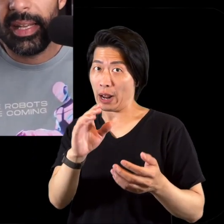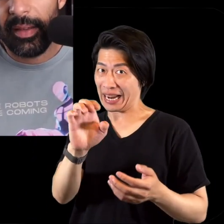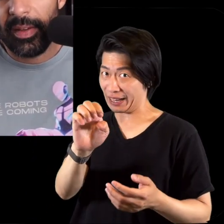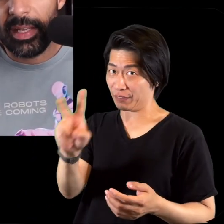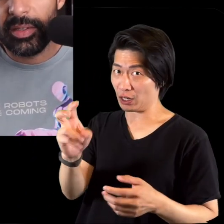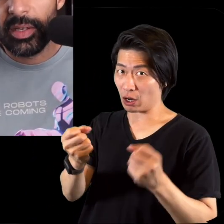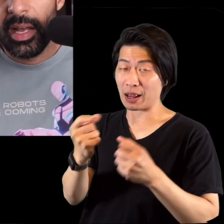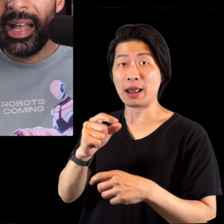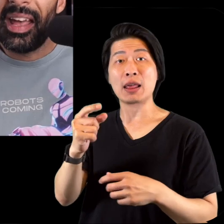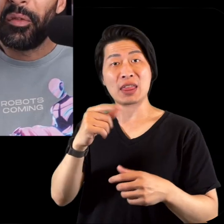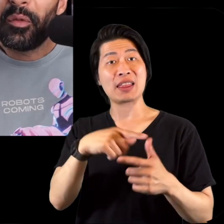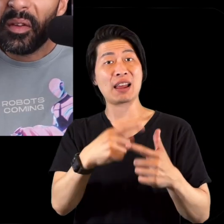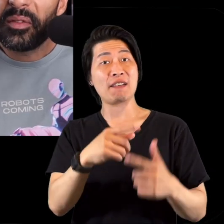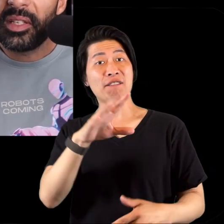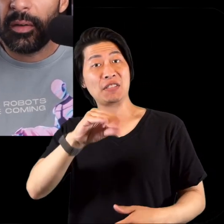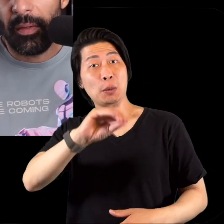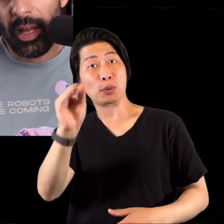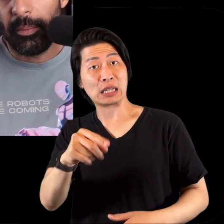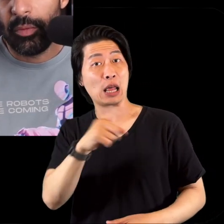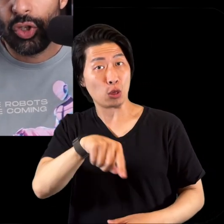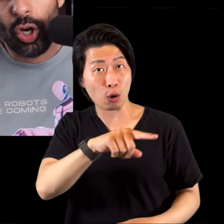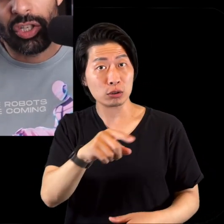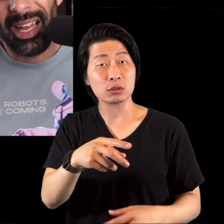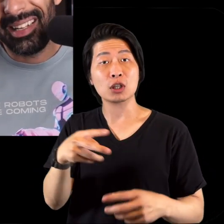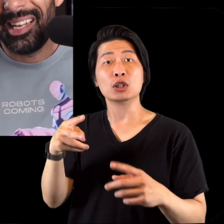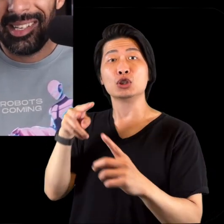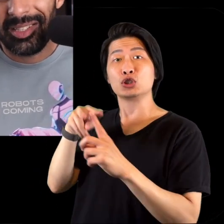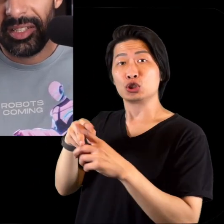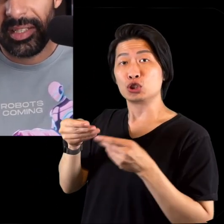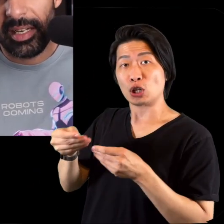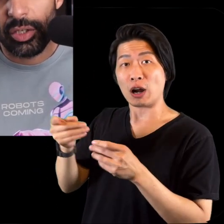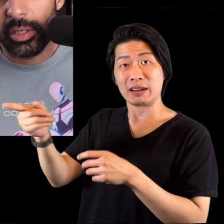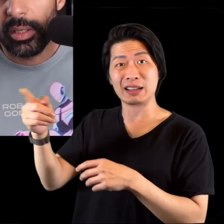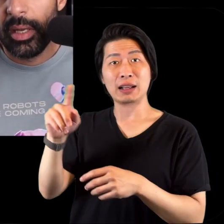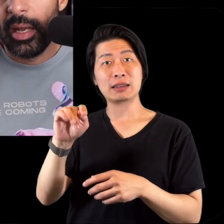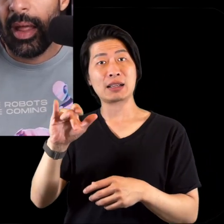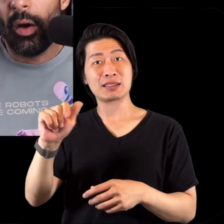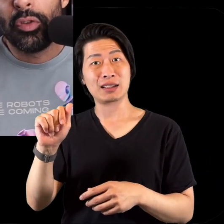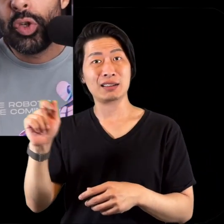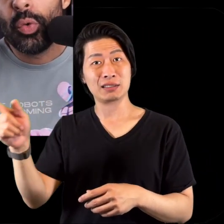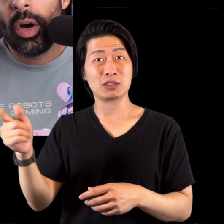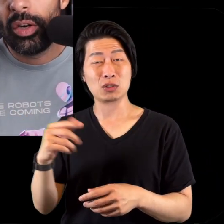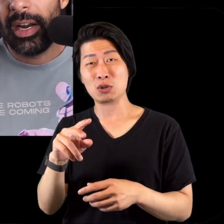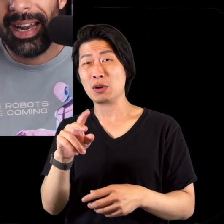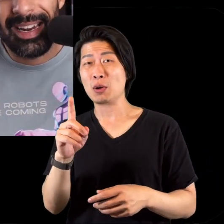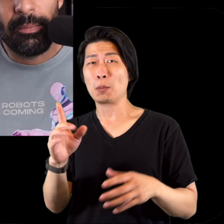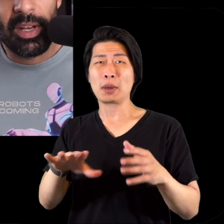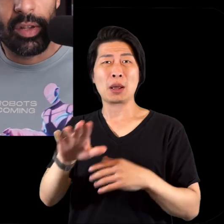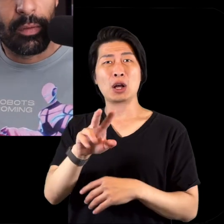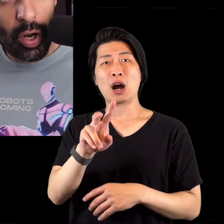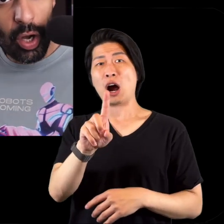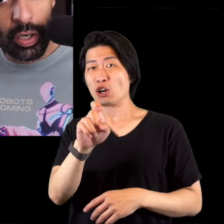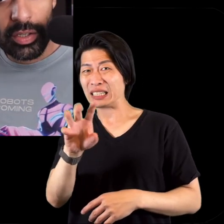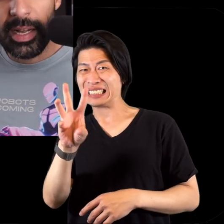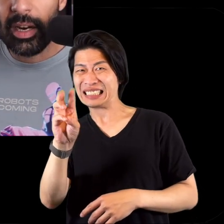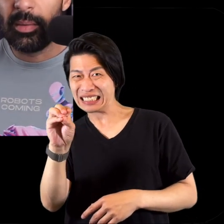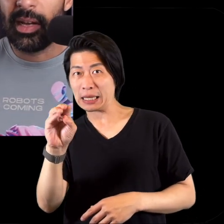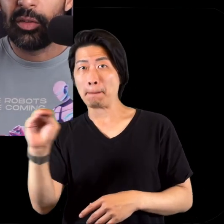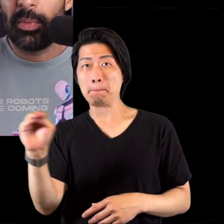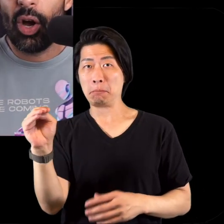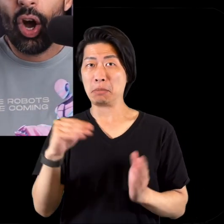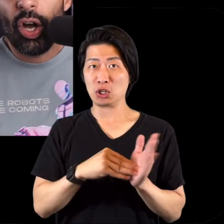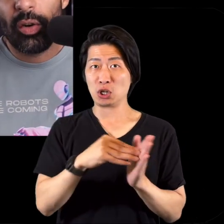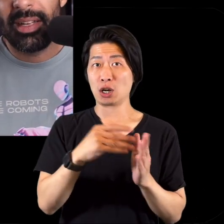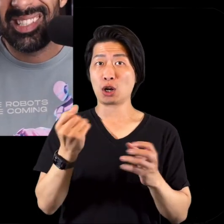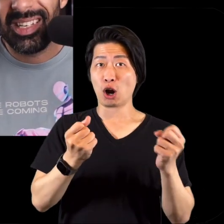EVs being EVs and 50 of them charging at a Tesla station of 290 million cars, that comes